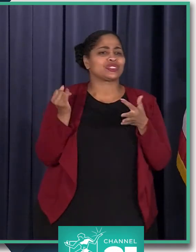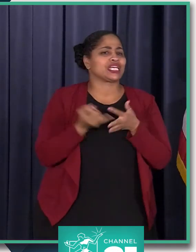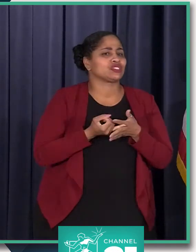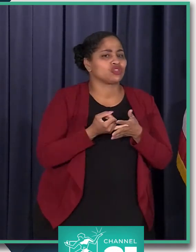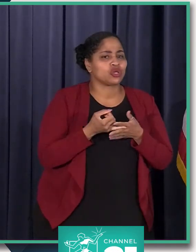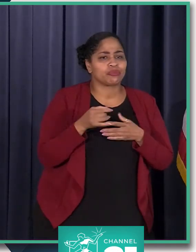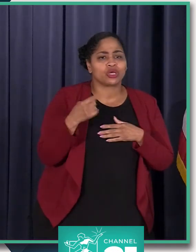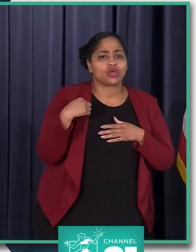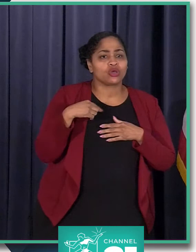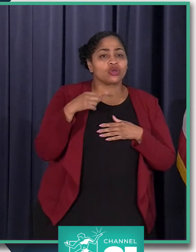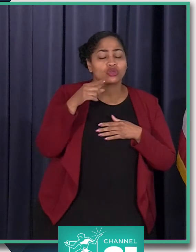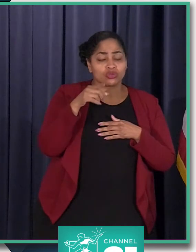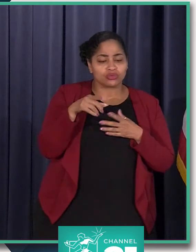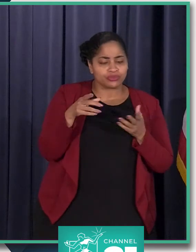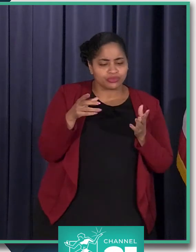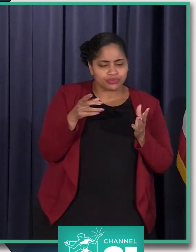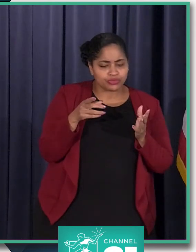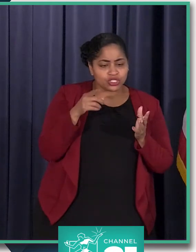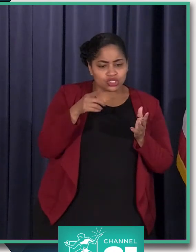you had